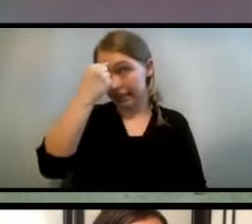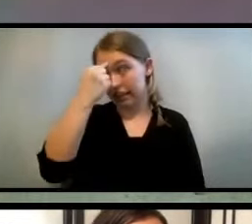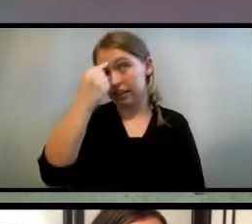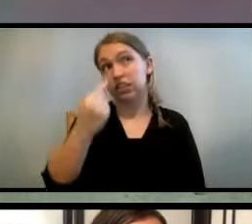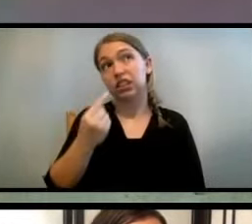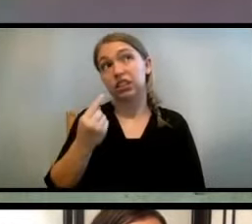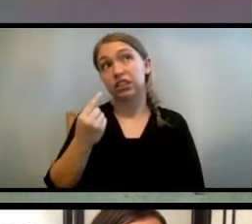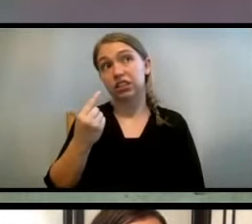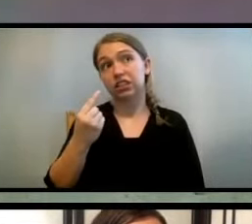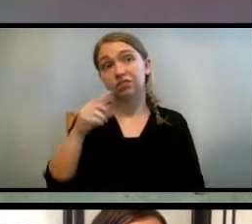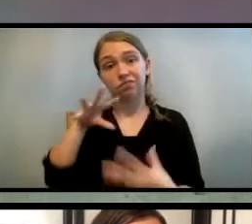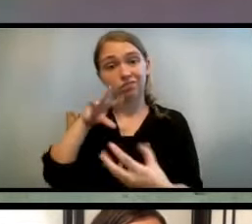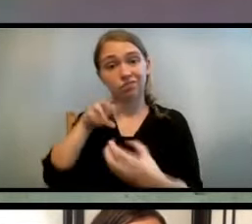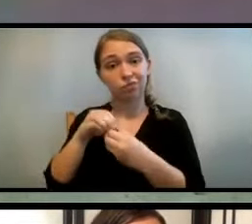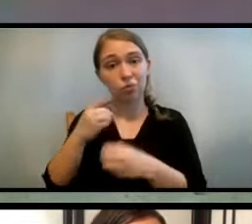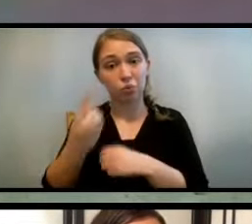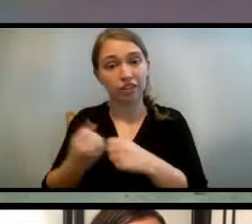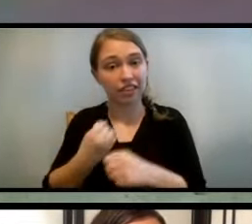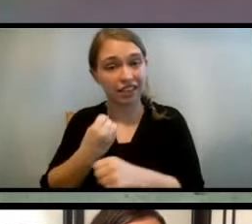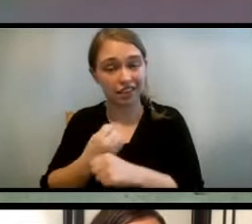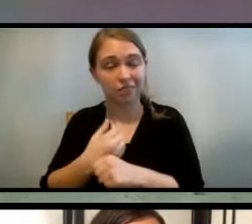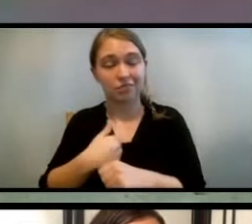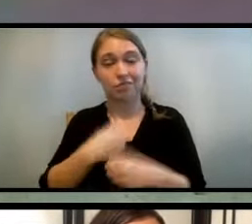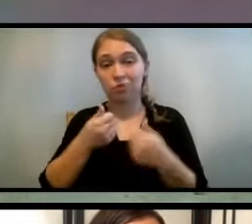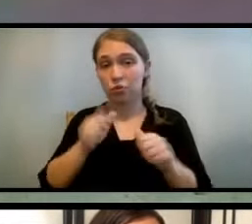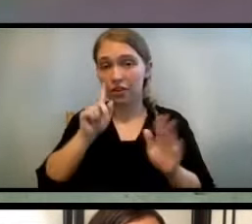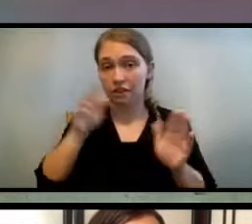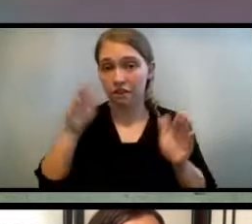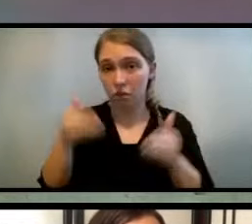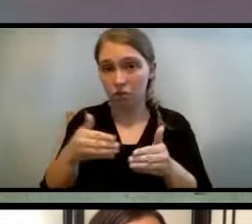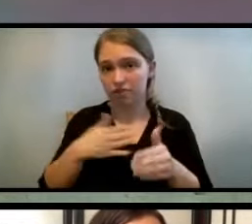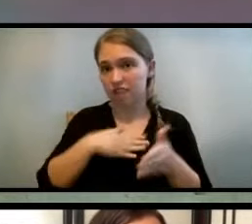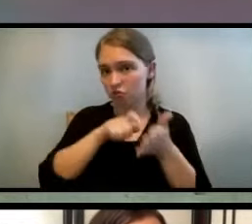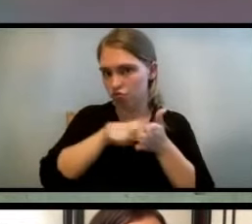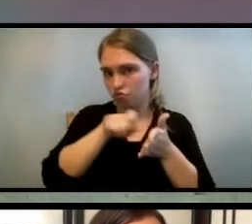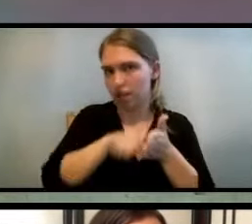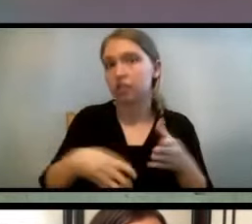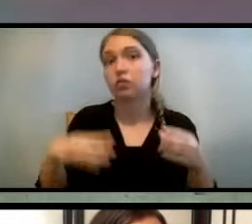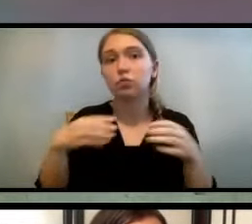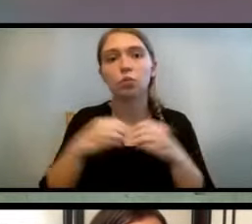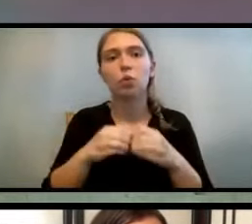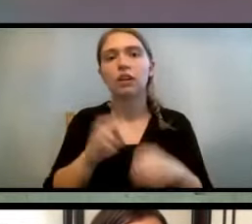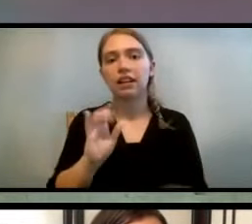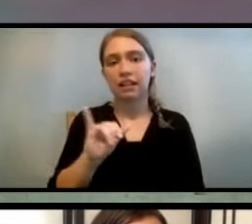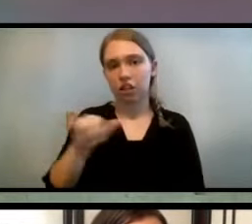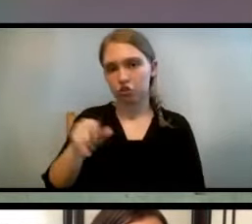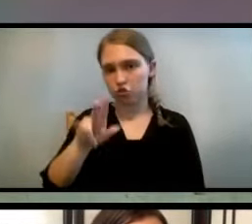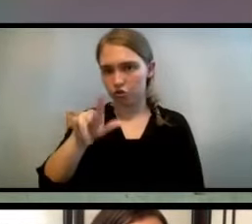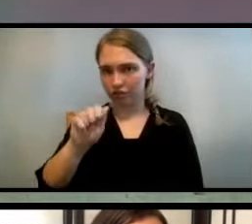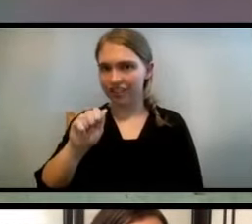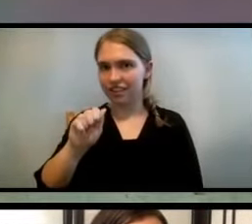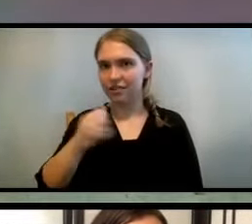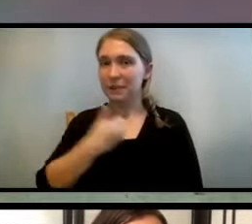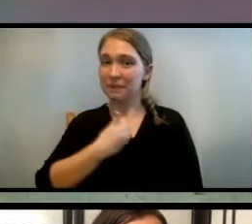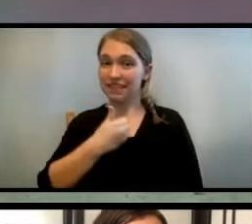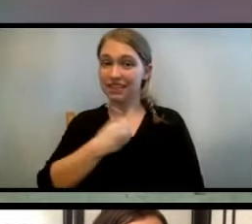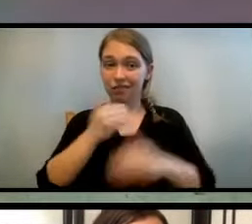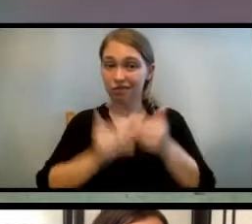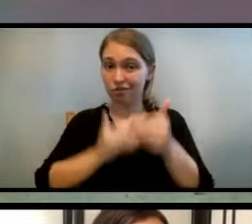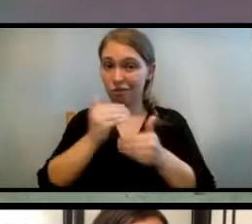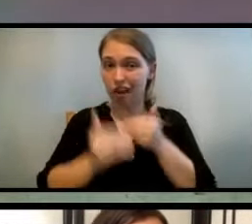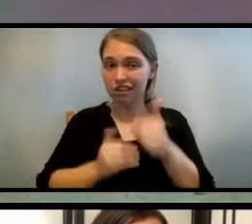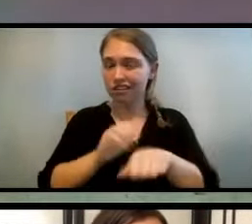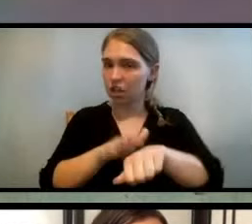year or so, I have been trying to focus more on my writing. And like Julia, I'm a very, very slow writer.